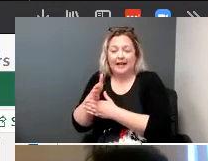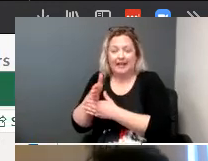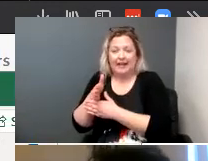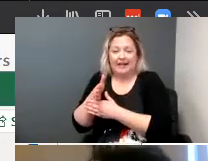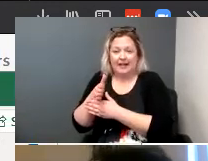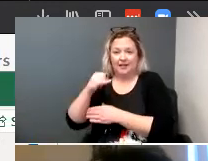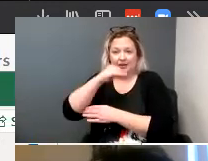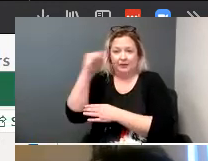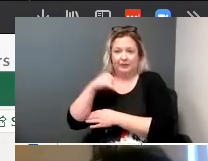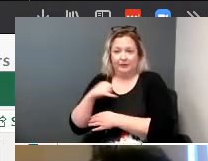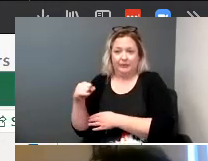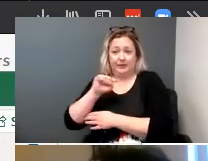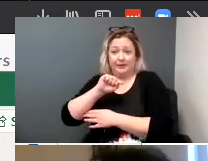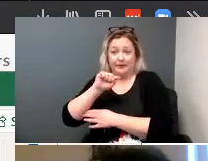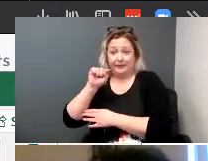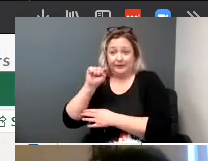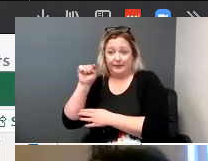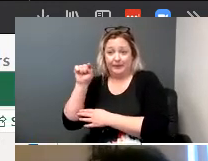numbers. Okay.